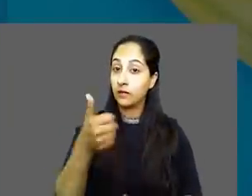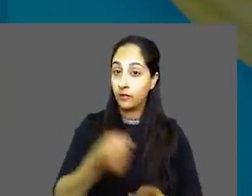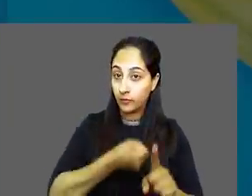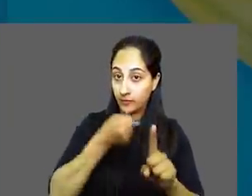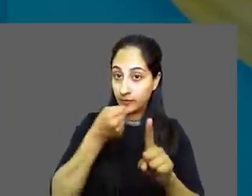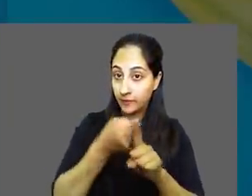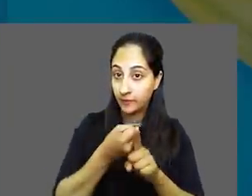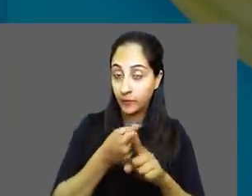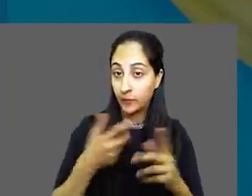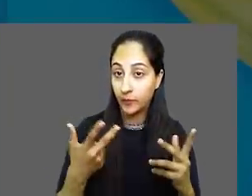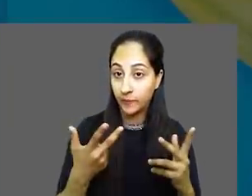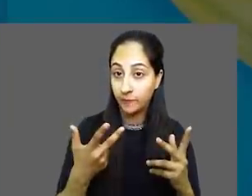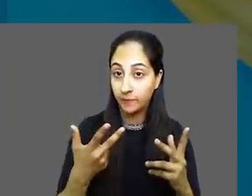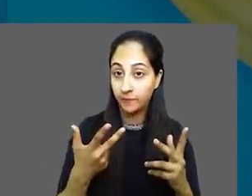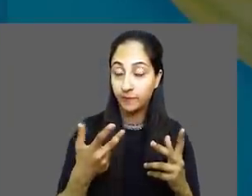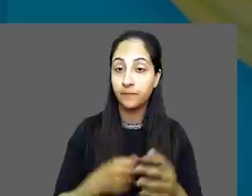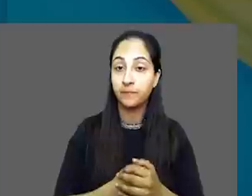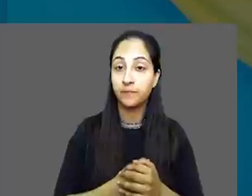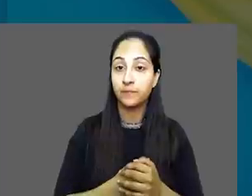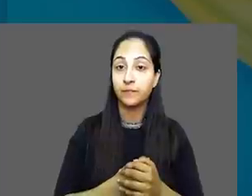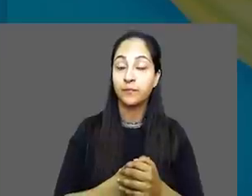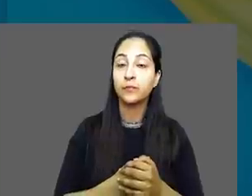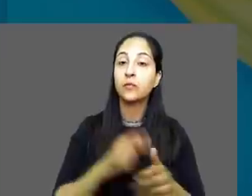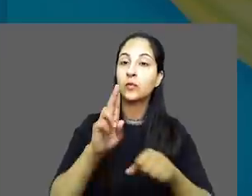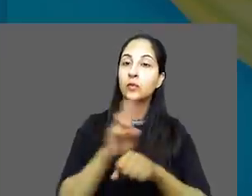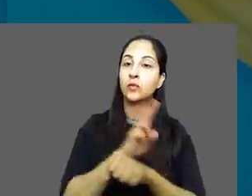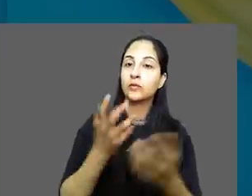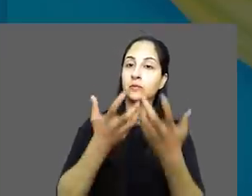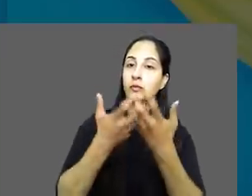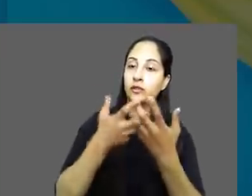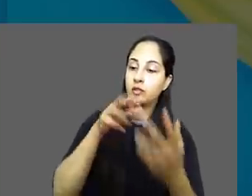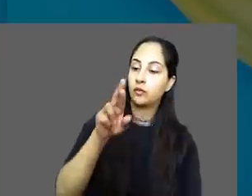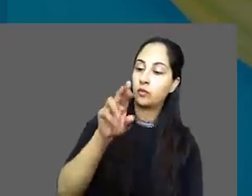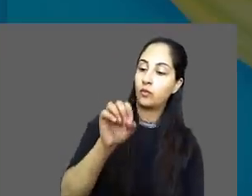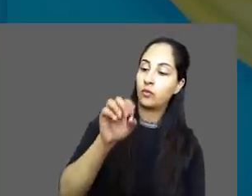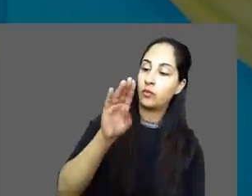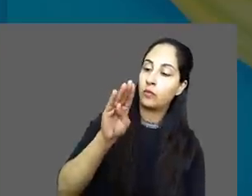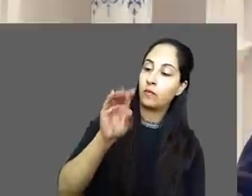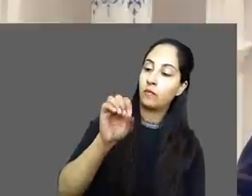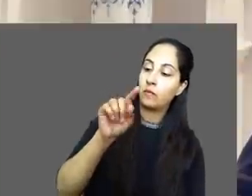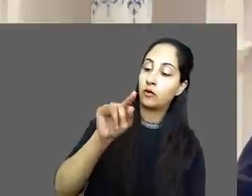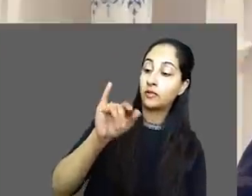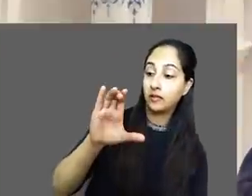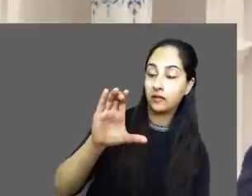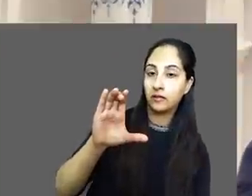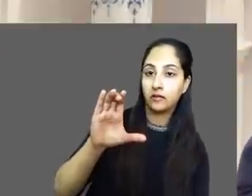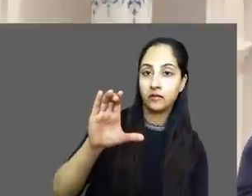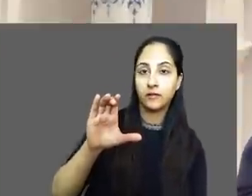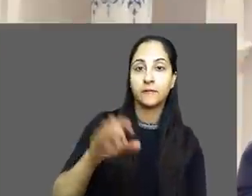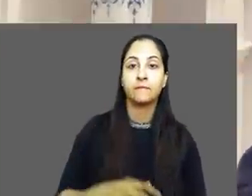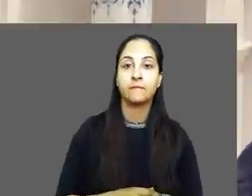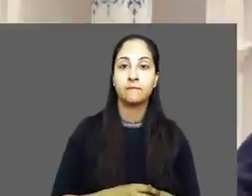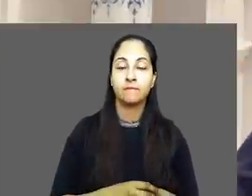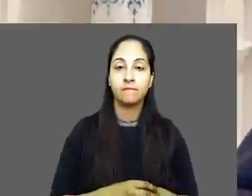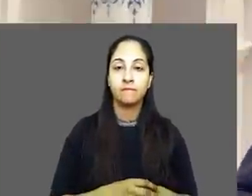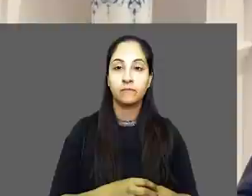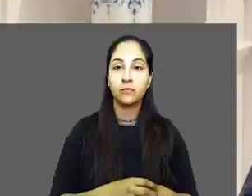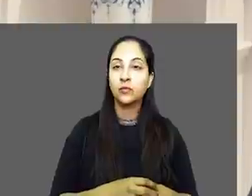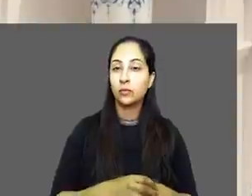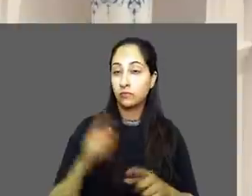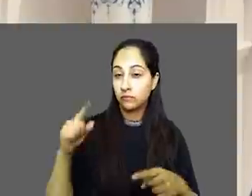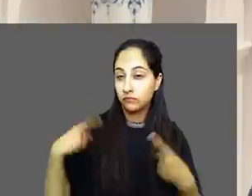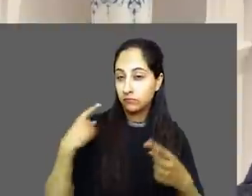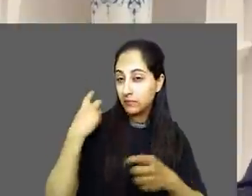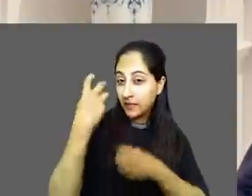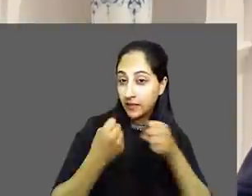on employment, is the increased use of robotics and automation. You know, the reality is that the future of